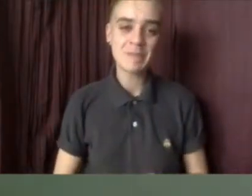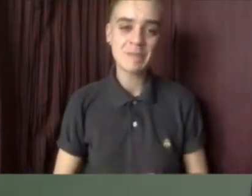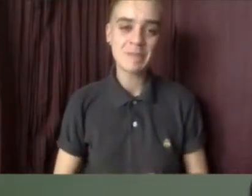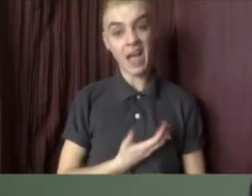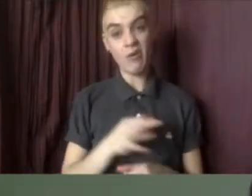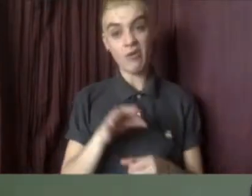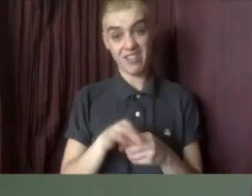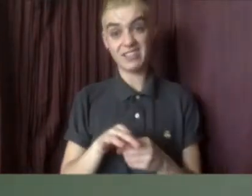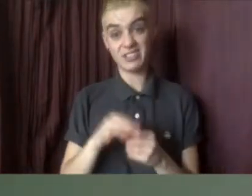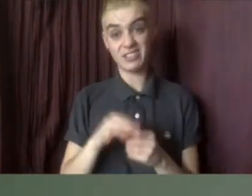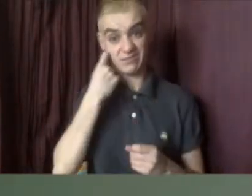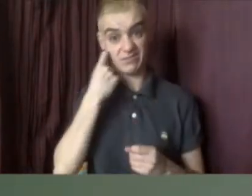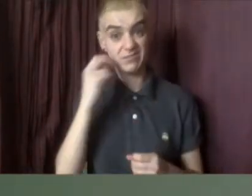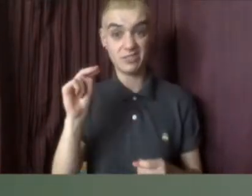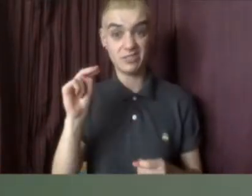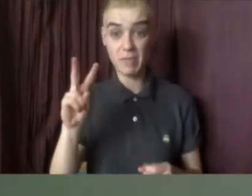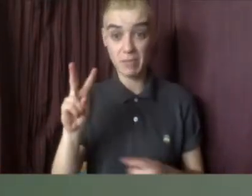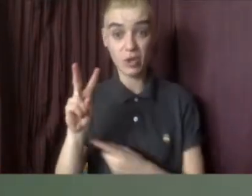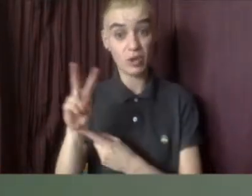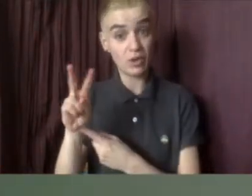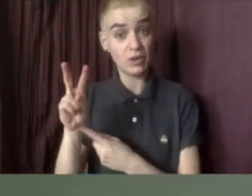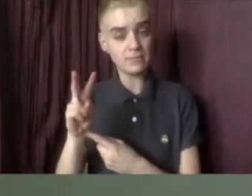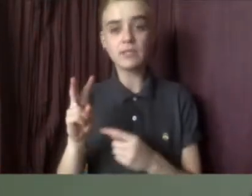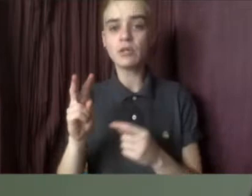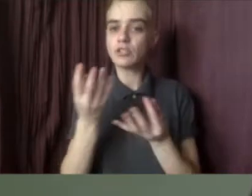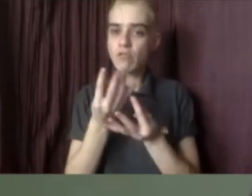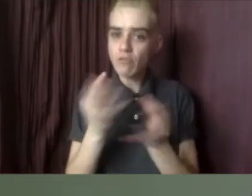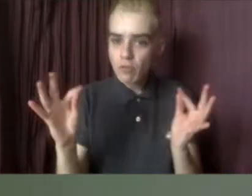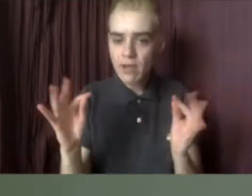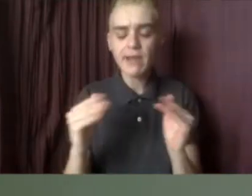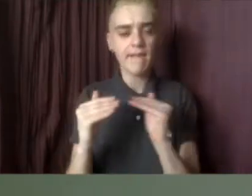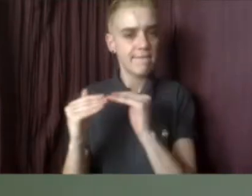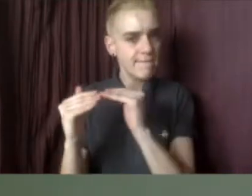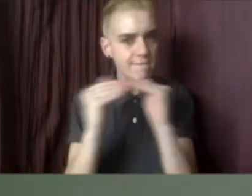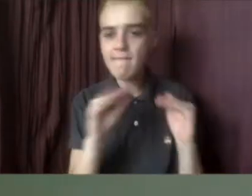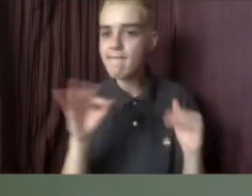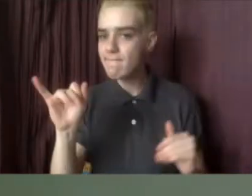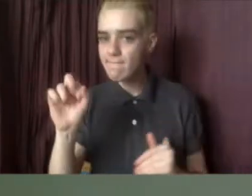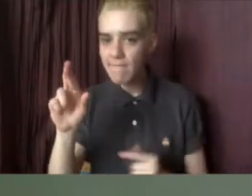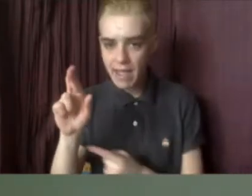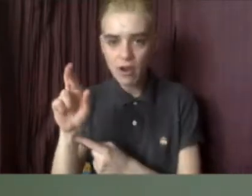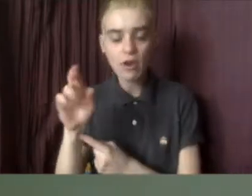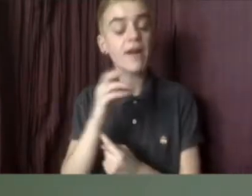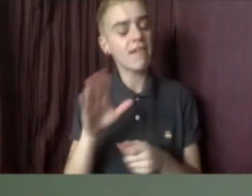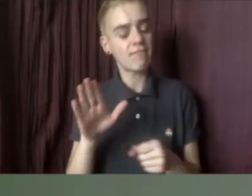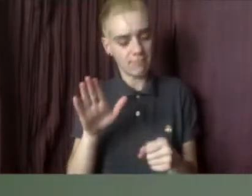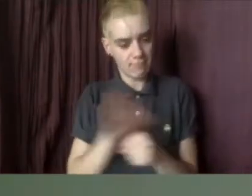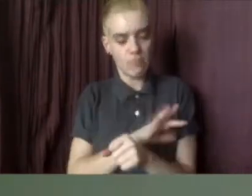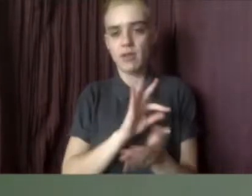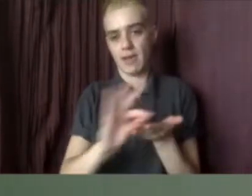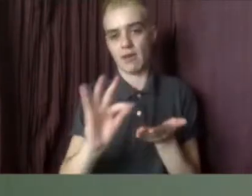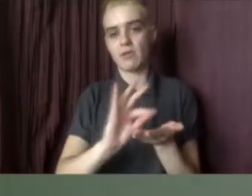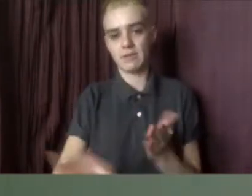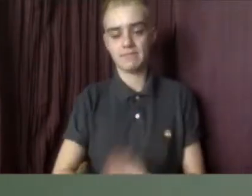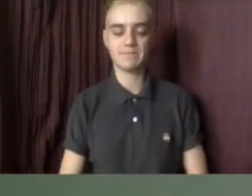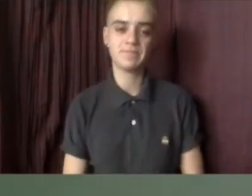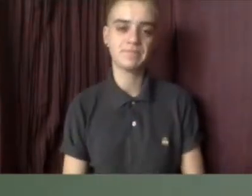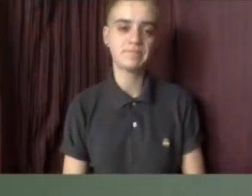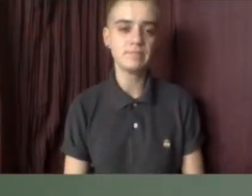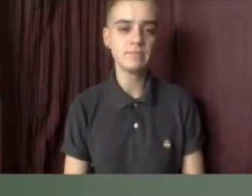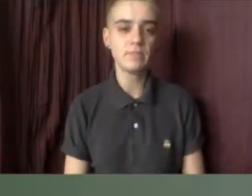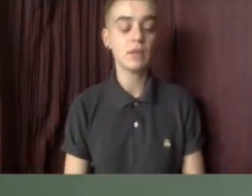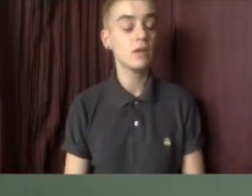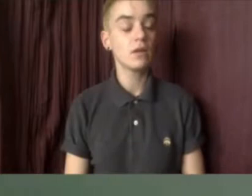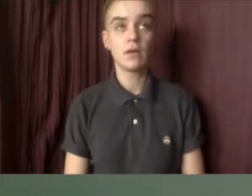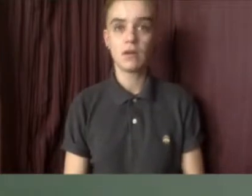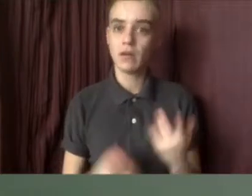not as the media has said. And I like to try to, I've worked really hard in the last 4 months to try to